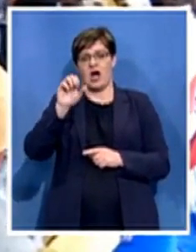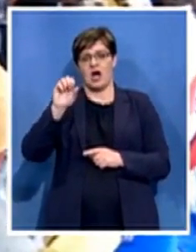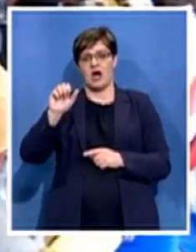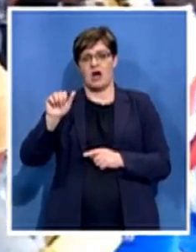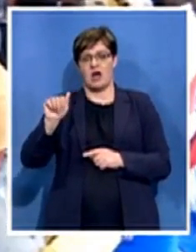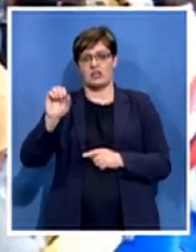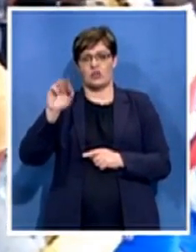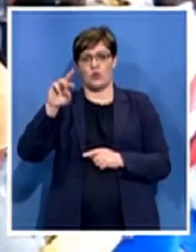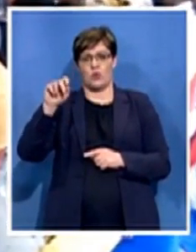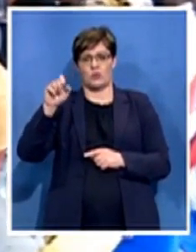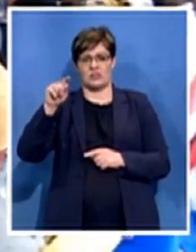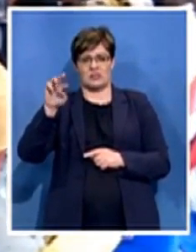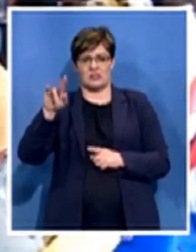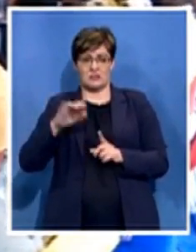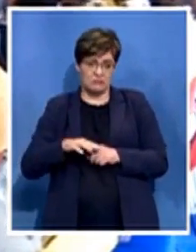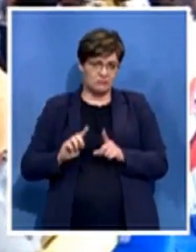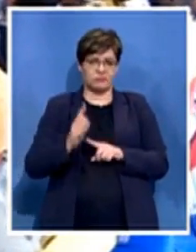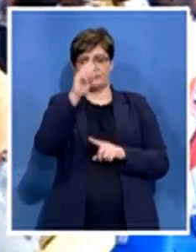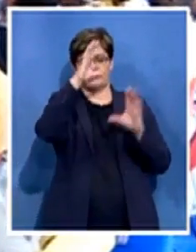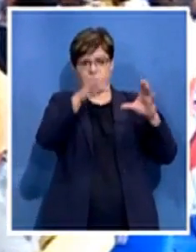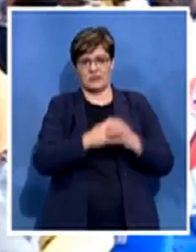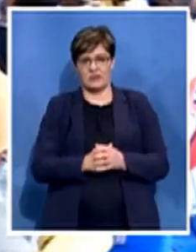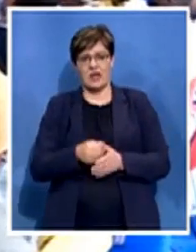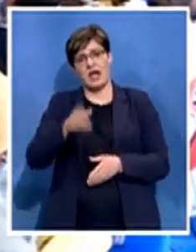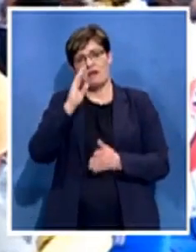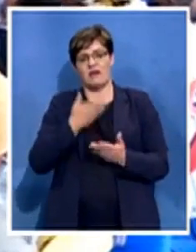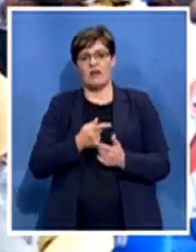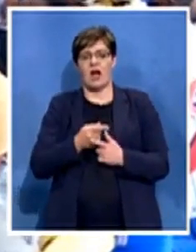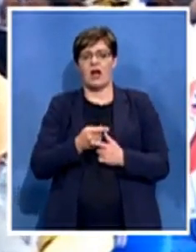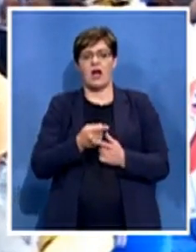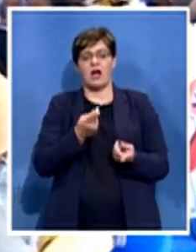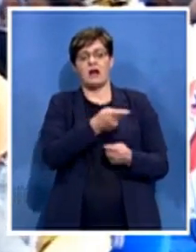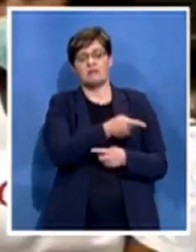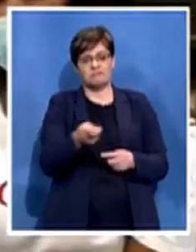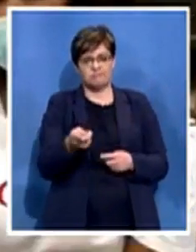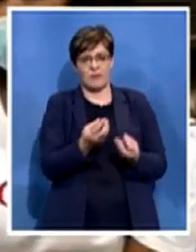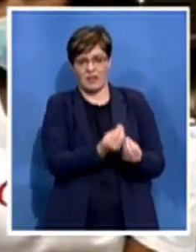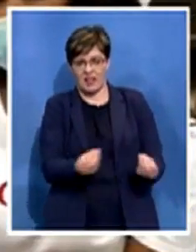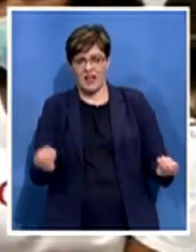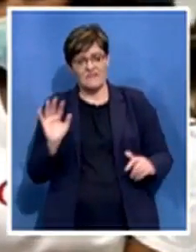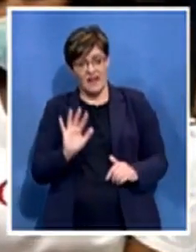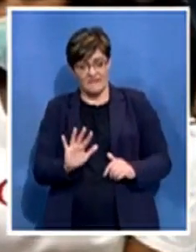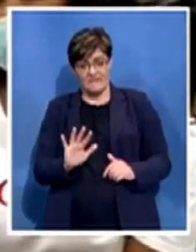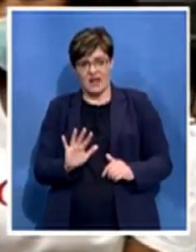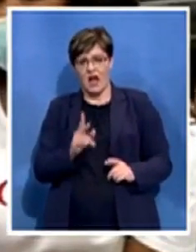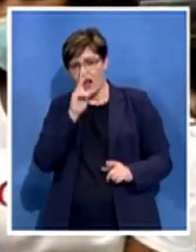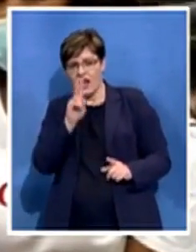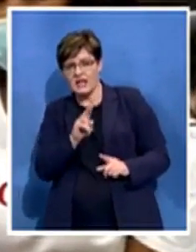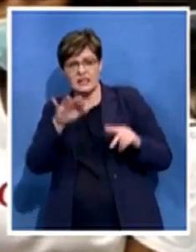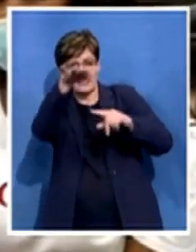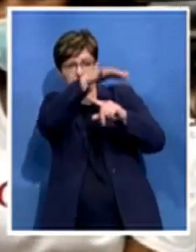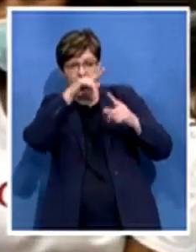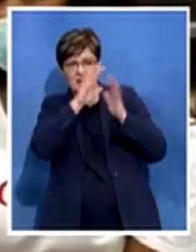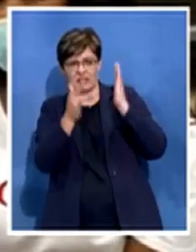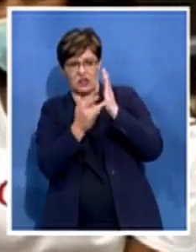Heavenly Father, in the learners from five local primary schools learning about space and technology. The schools were identified by